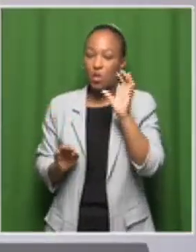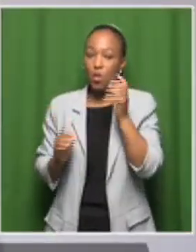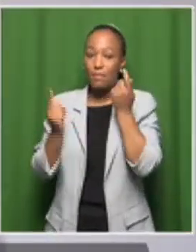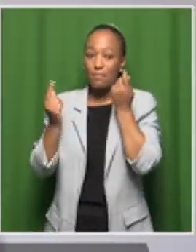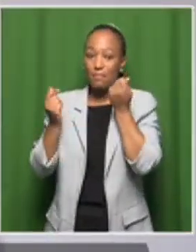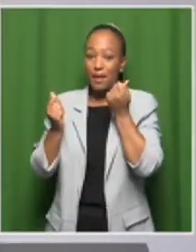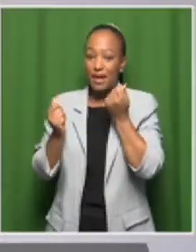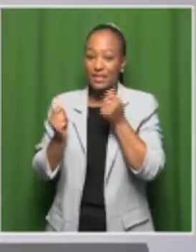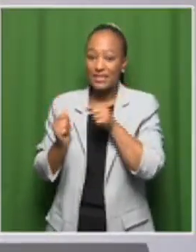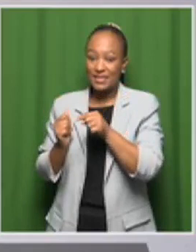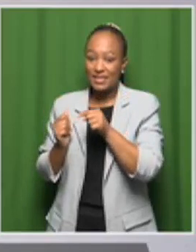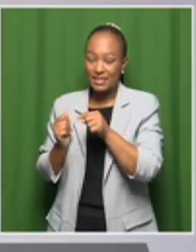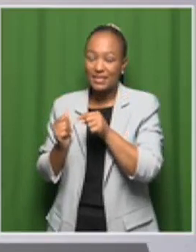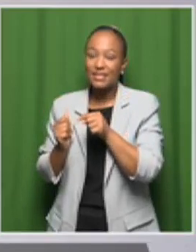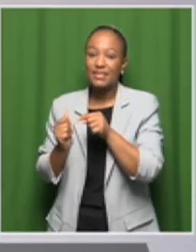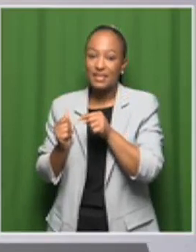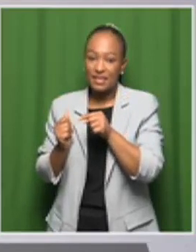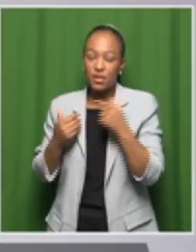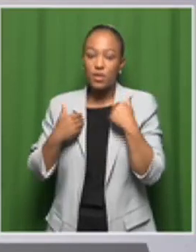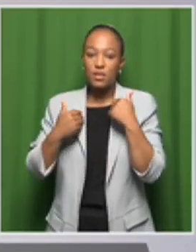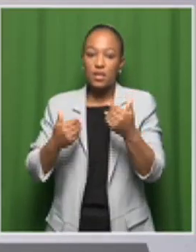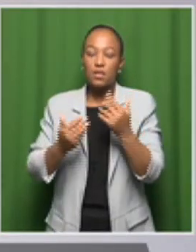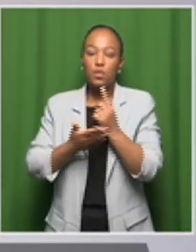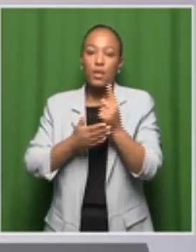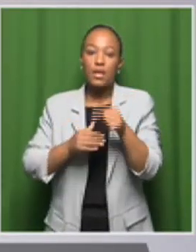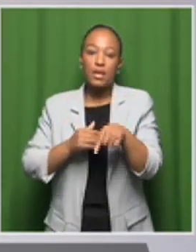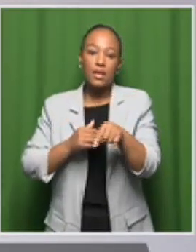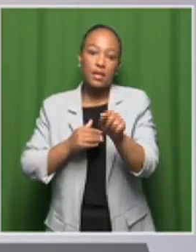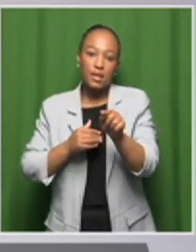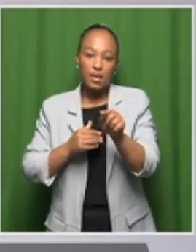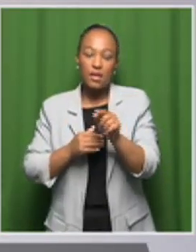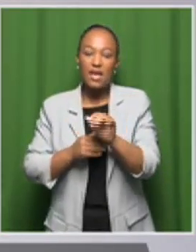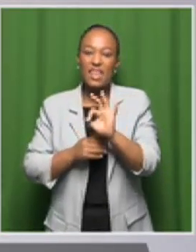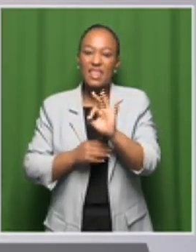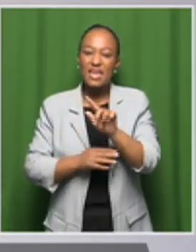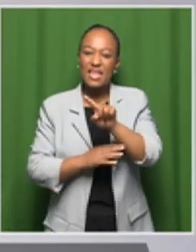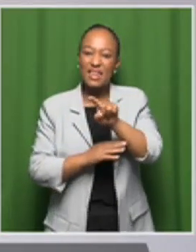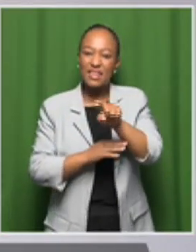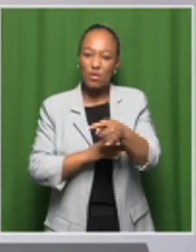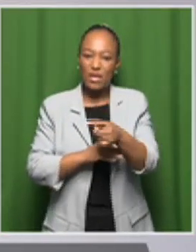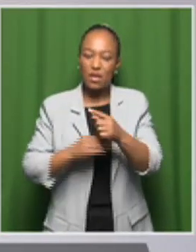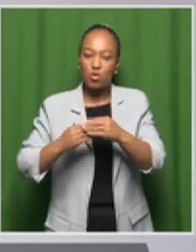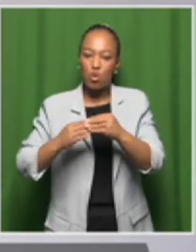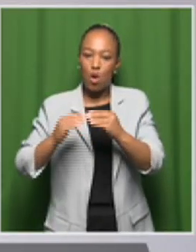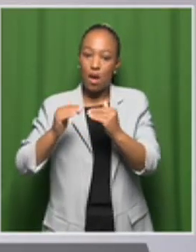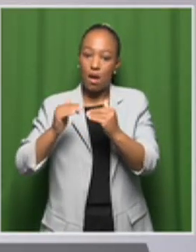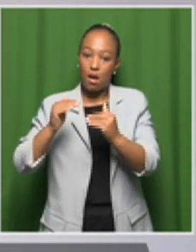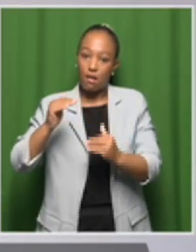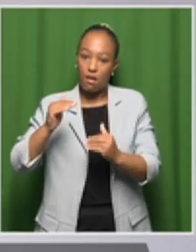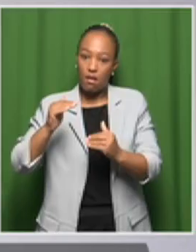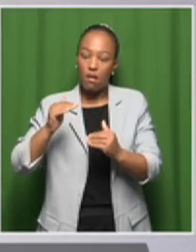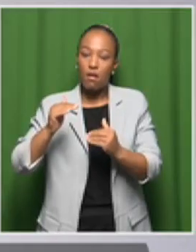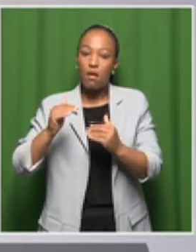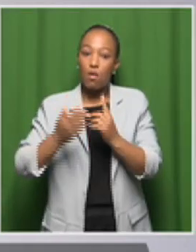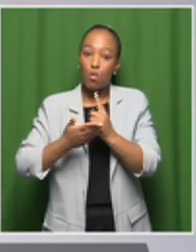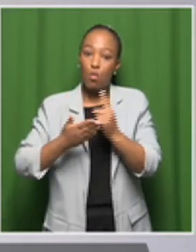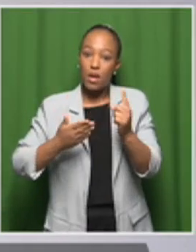course, started the week with gold price below $3,000 mark. We ended the week at